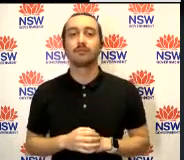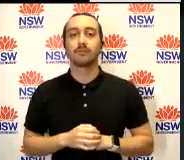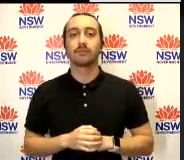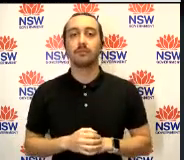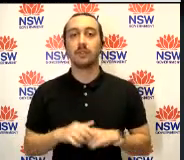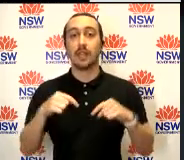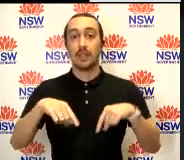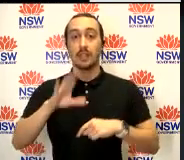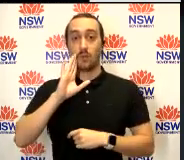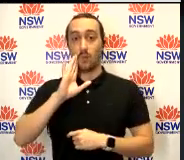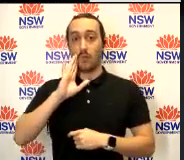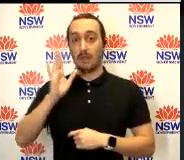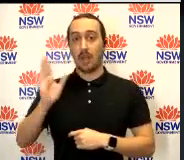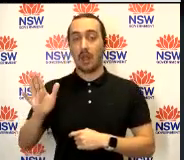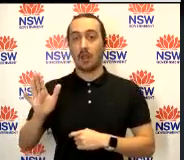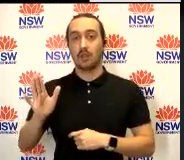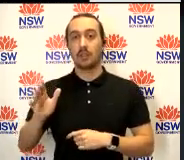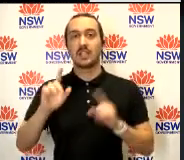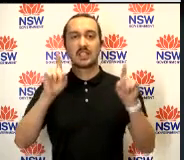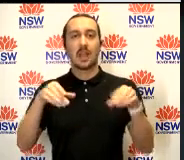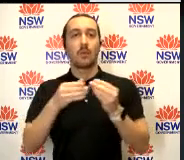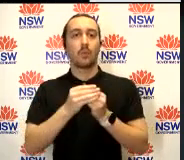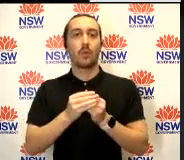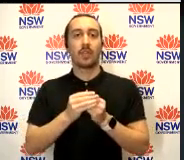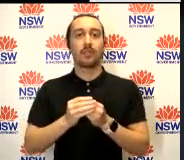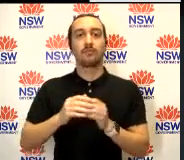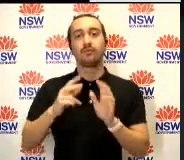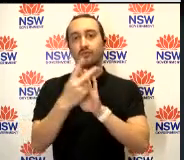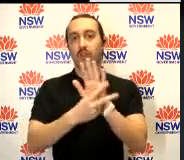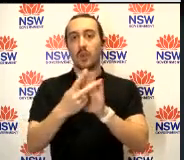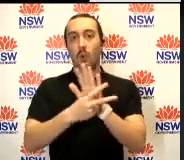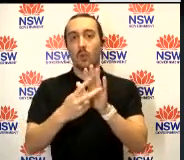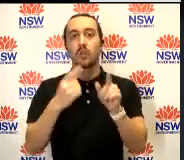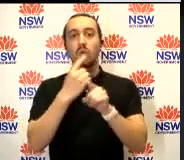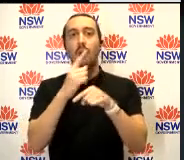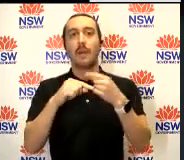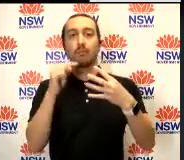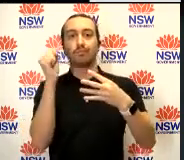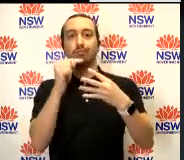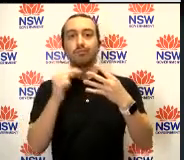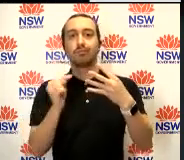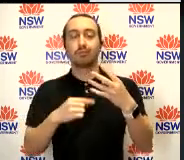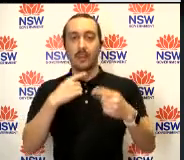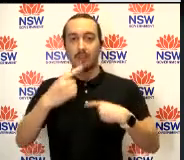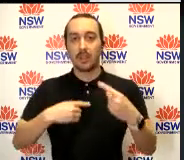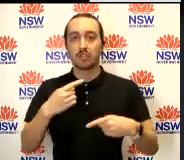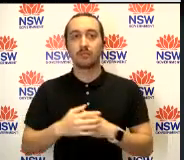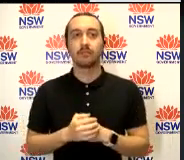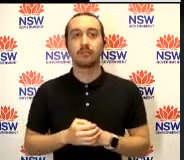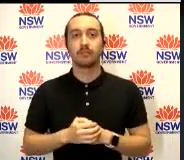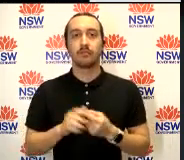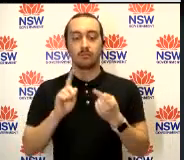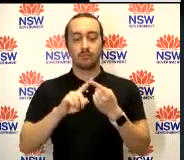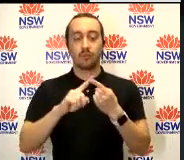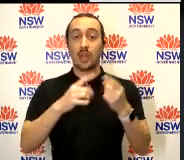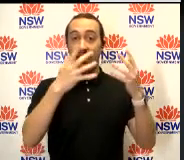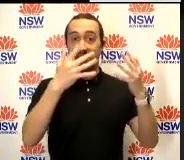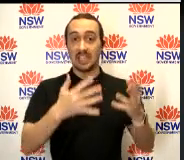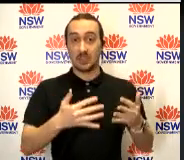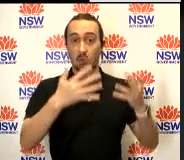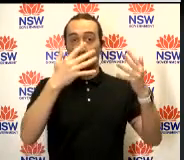webinar with a presentation that will cover the following information. This includes the statistical data